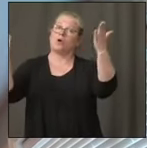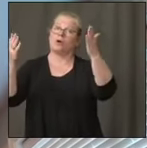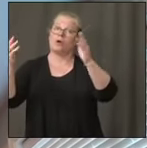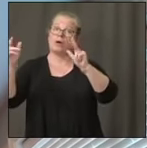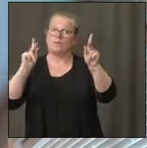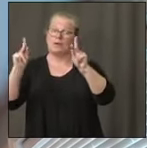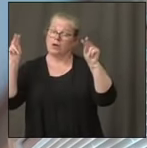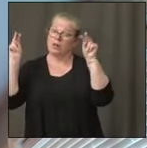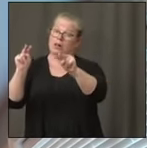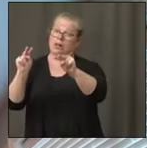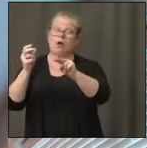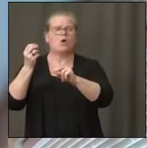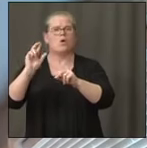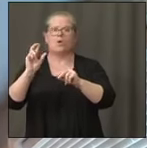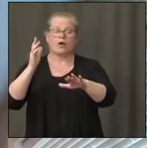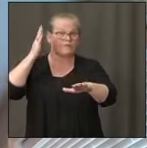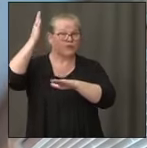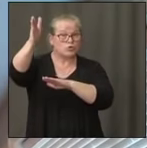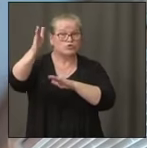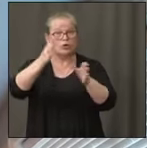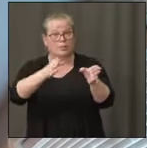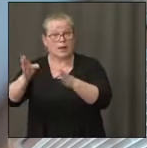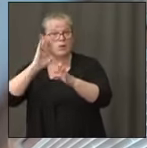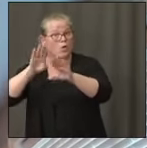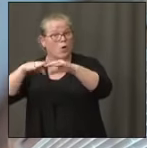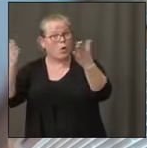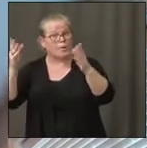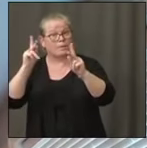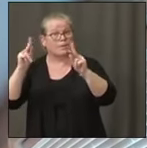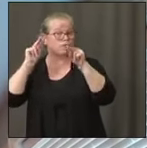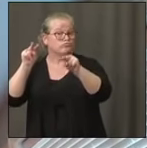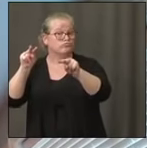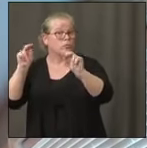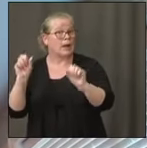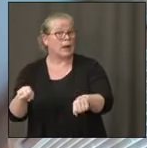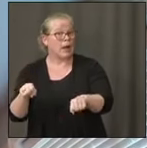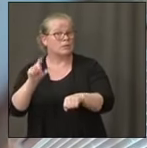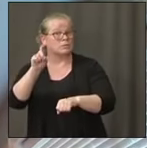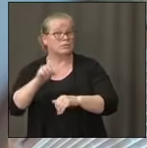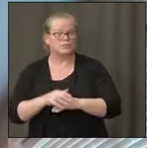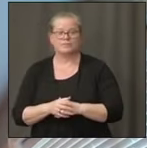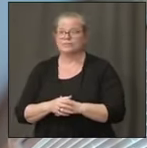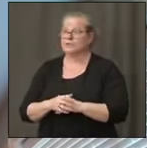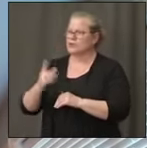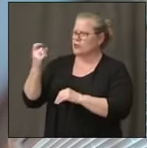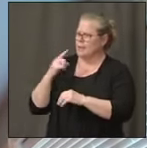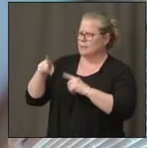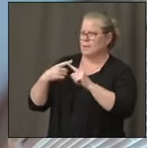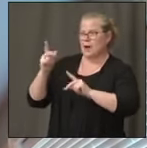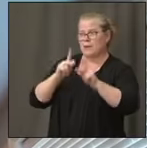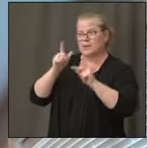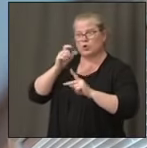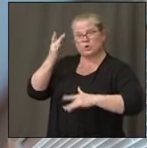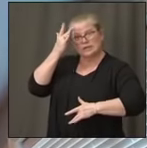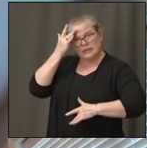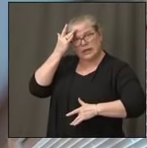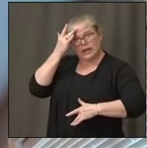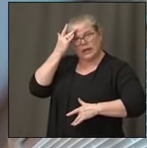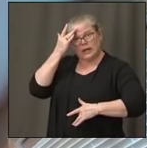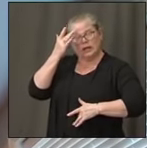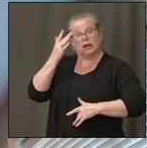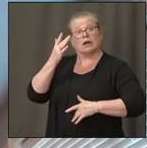You're asking about the number of individuals who had COVID and have since recovered? Correct. Yeah. It